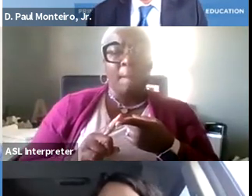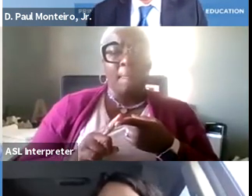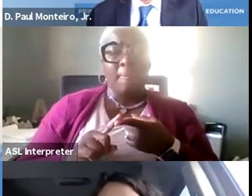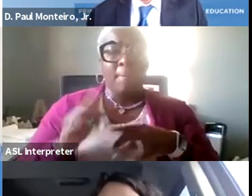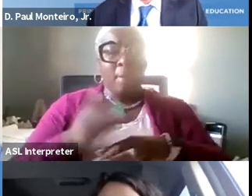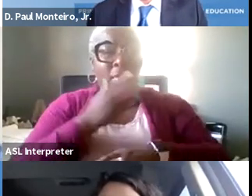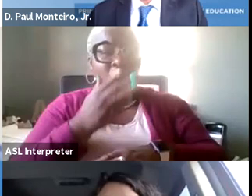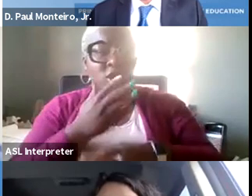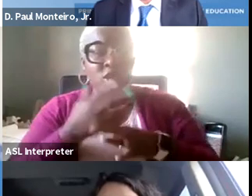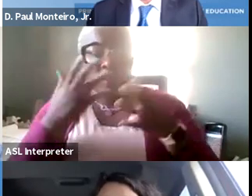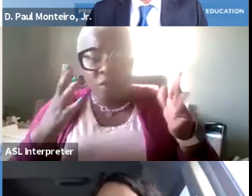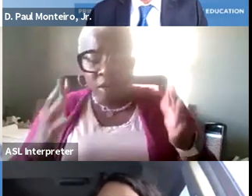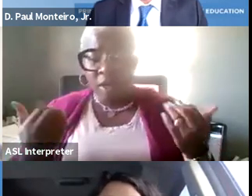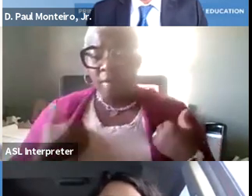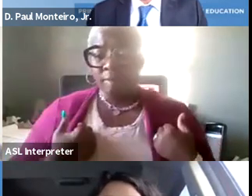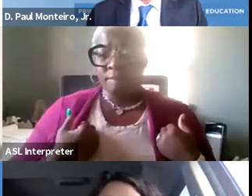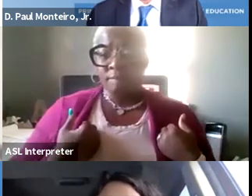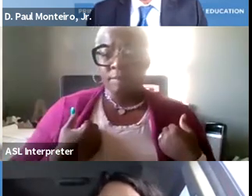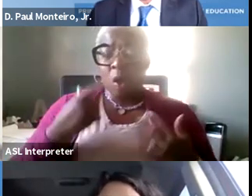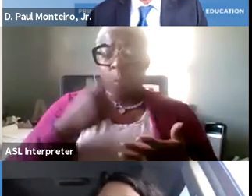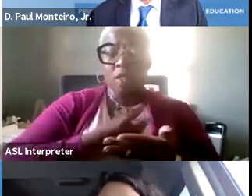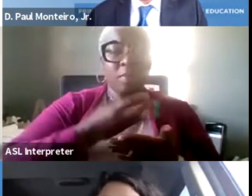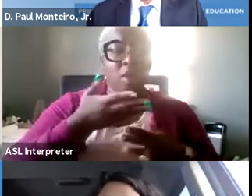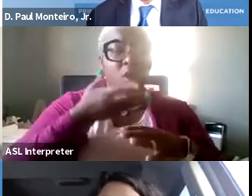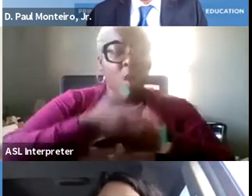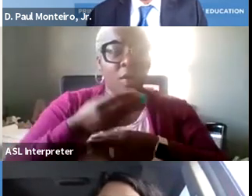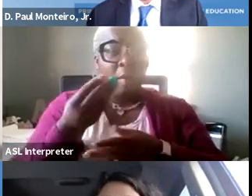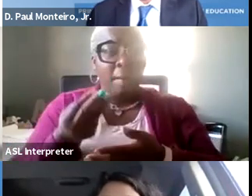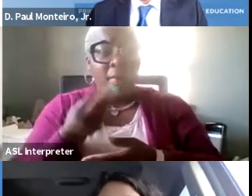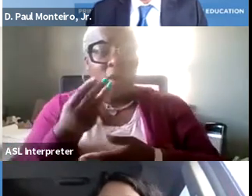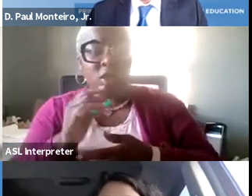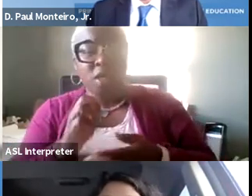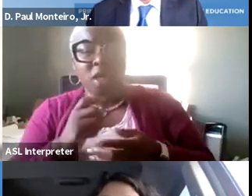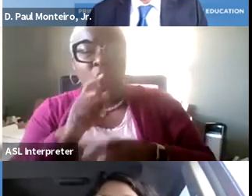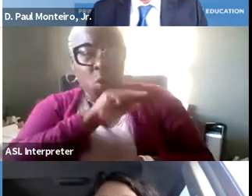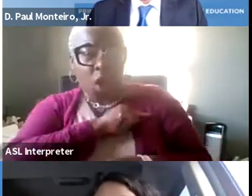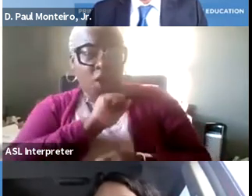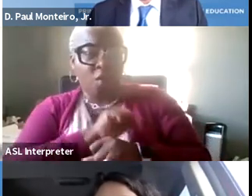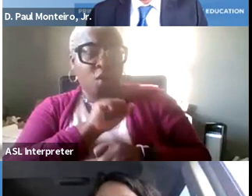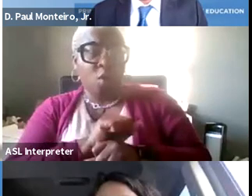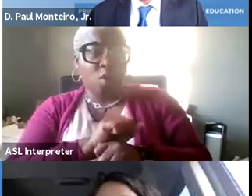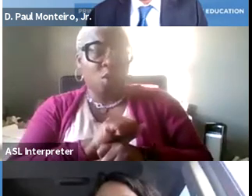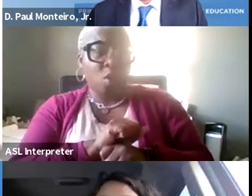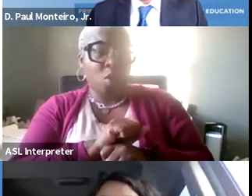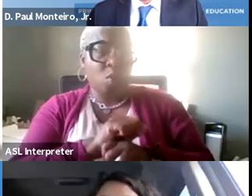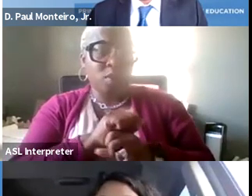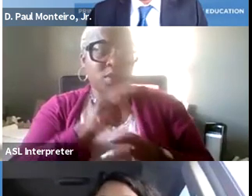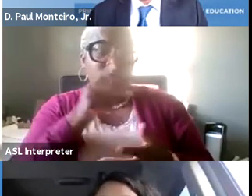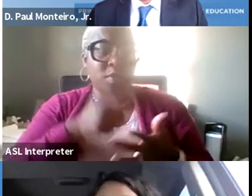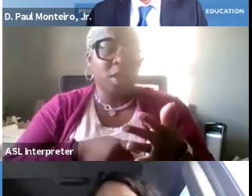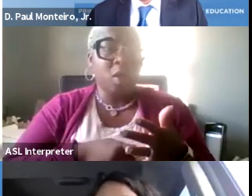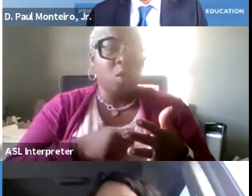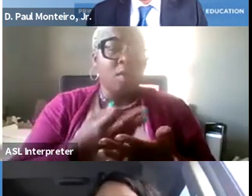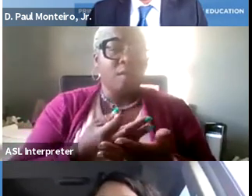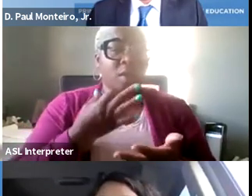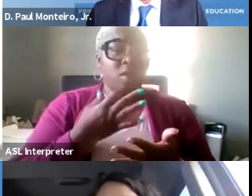on and what is being spent and going over budget and the quality of work we're going over budget to spend in regards to fiscal responsibility